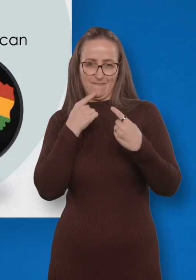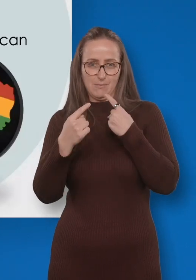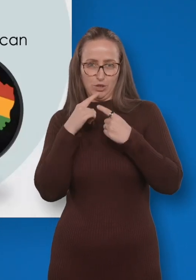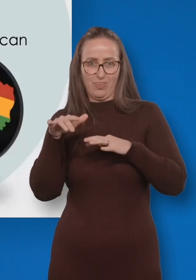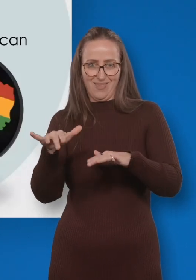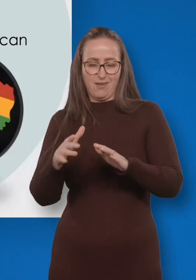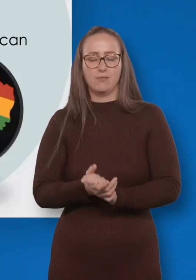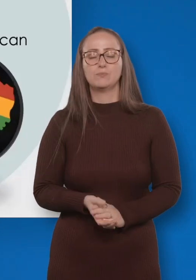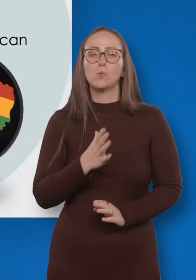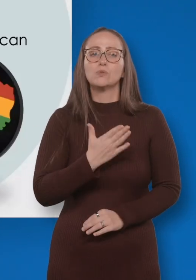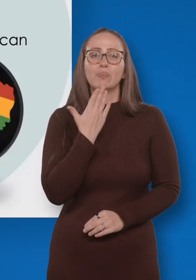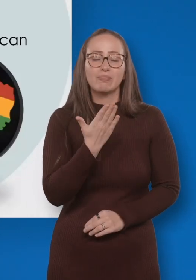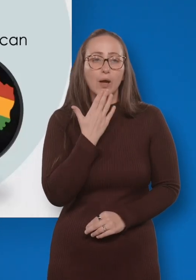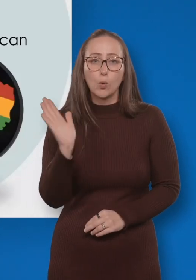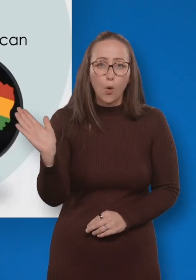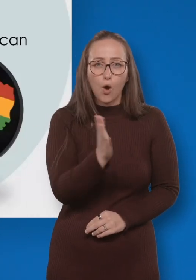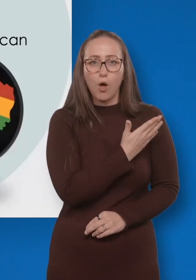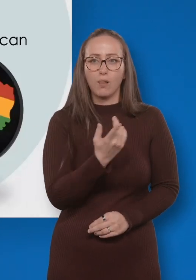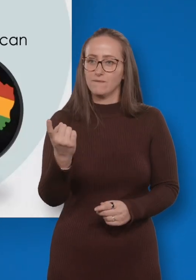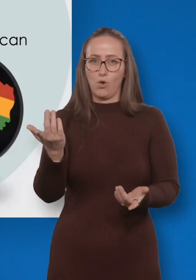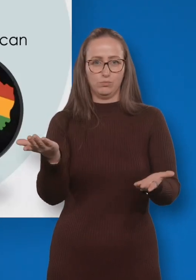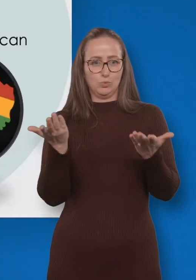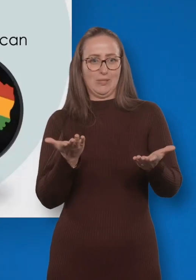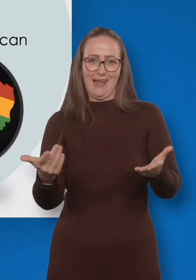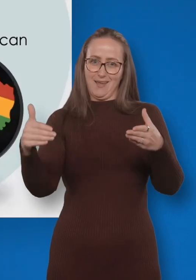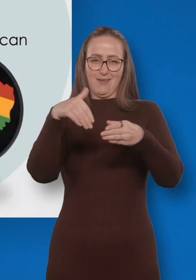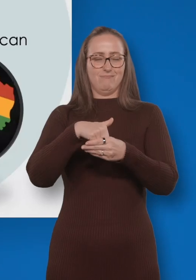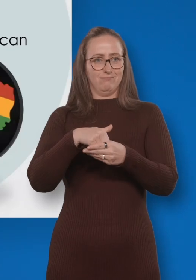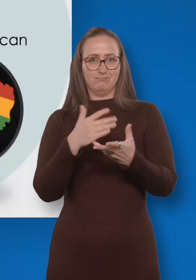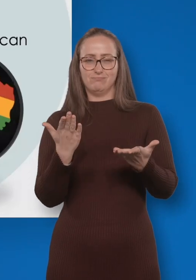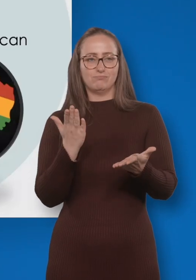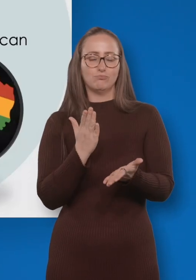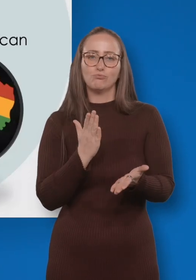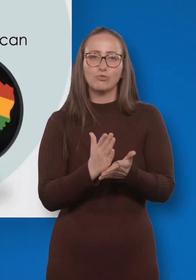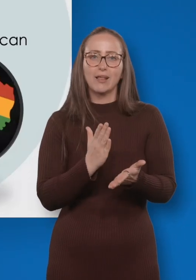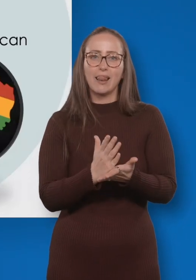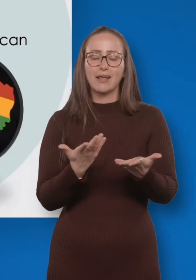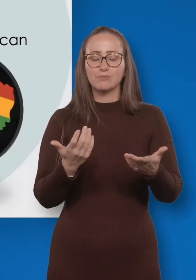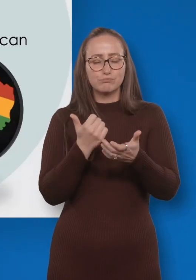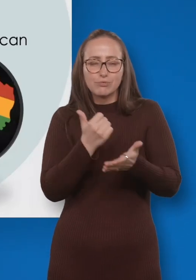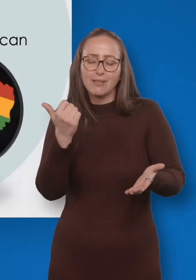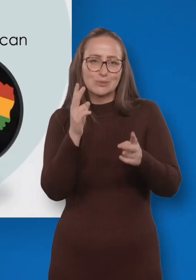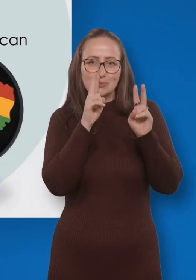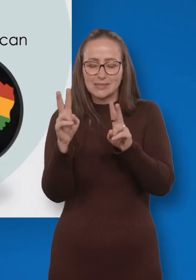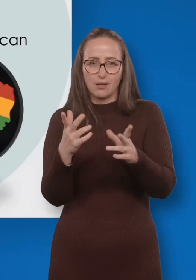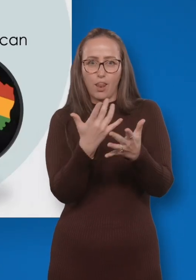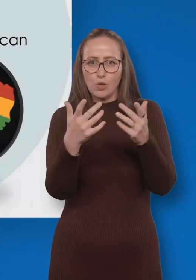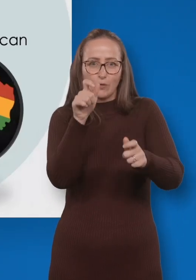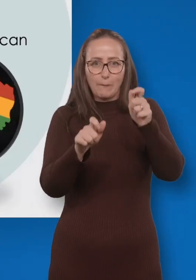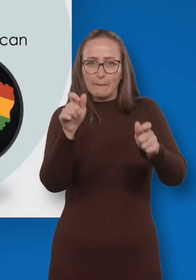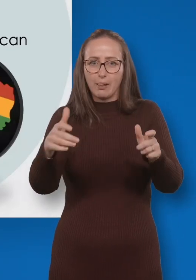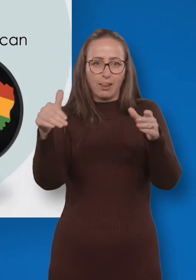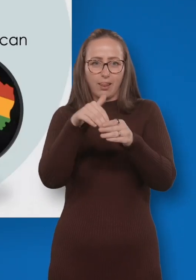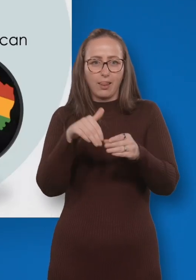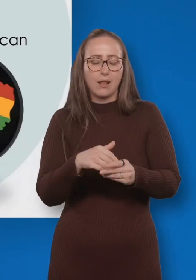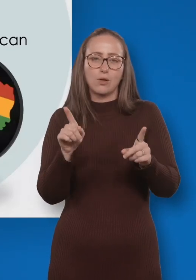chat. I thank you all very much for coming today, for joining. It's brilliant to see so